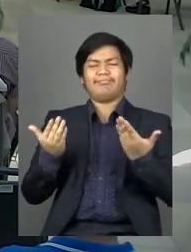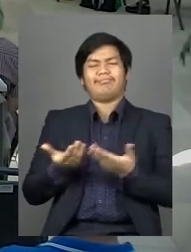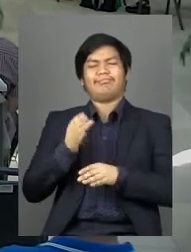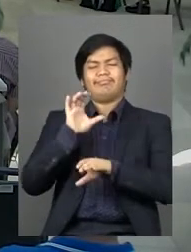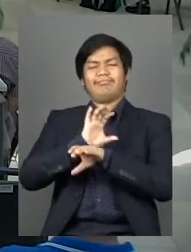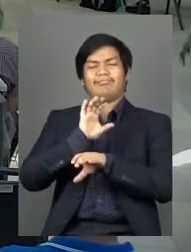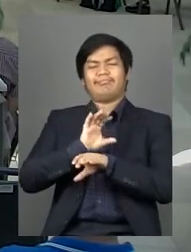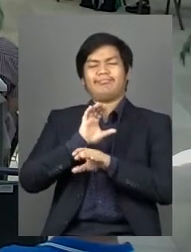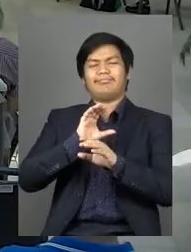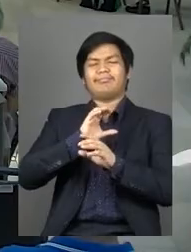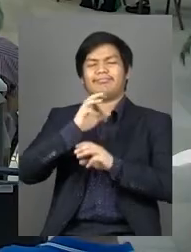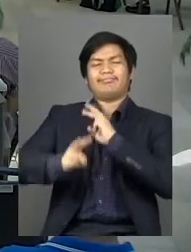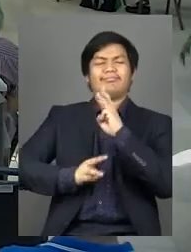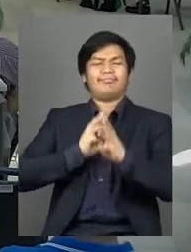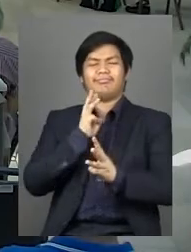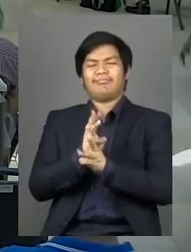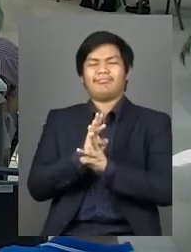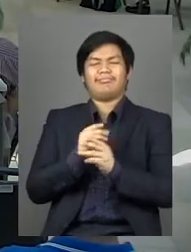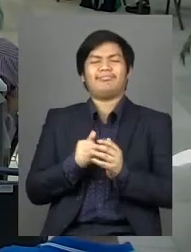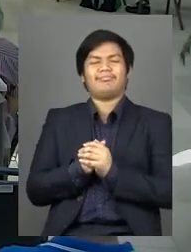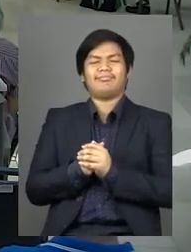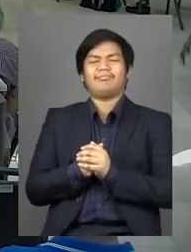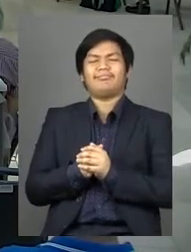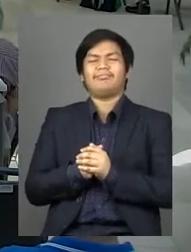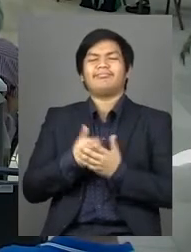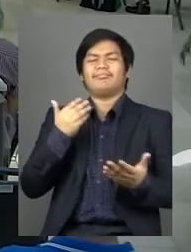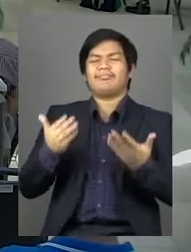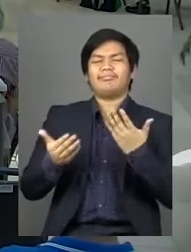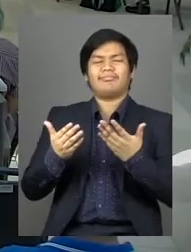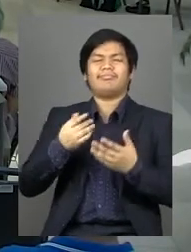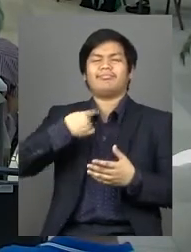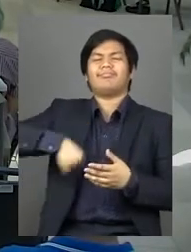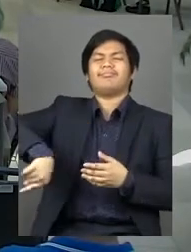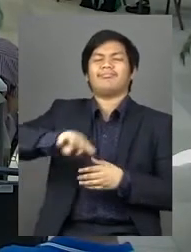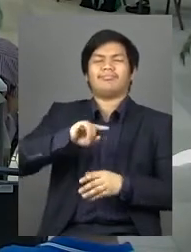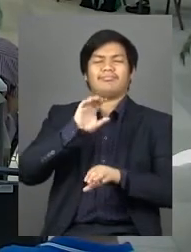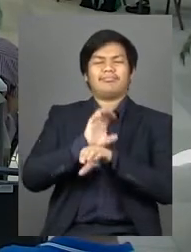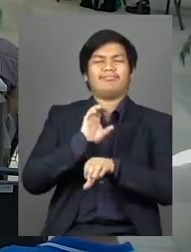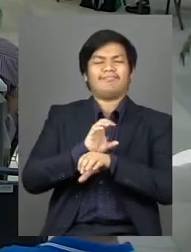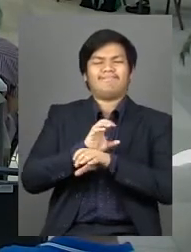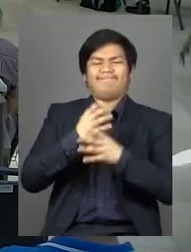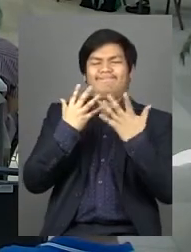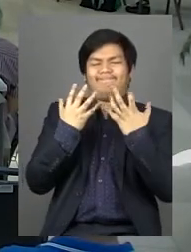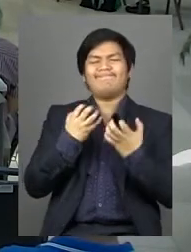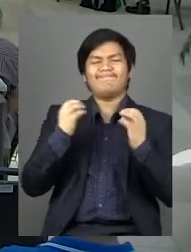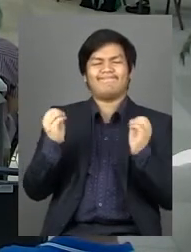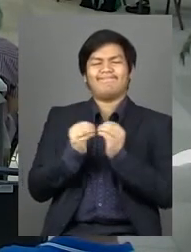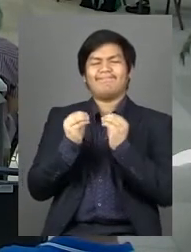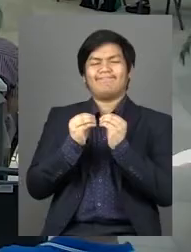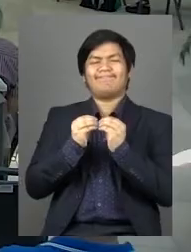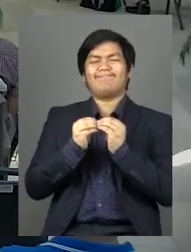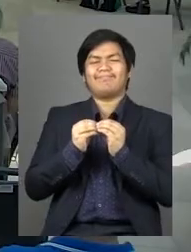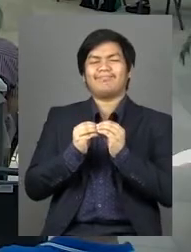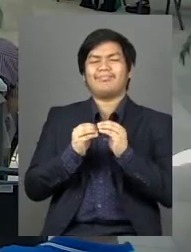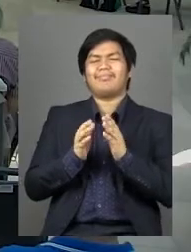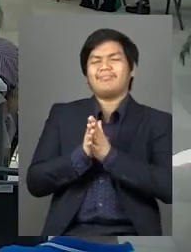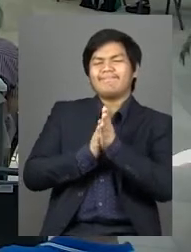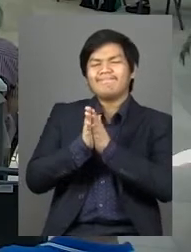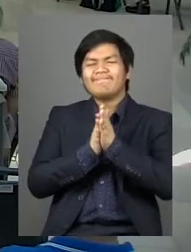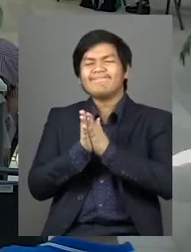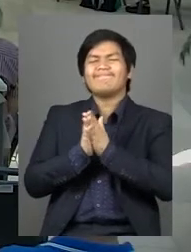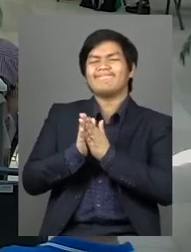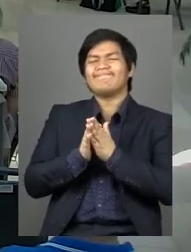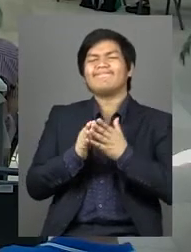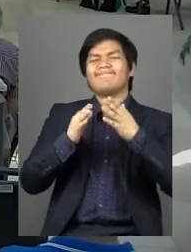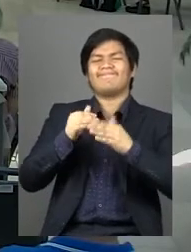earth. And so while there is a chance, may we, your church, be more eager as never before to pursue the